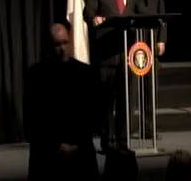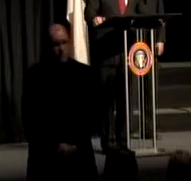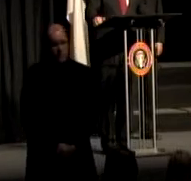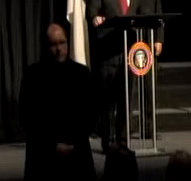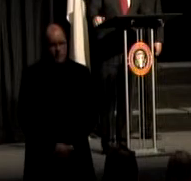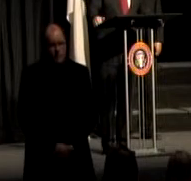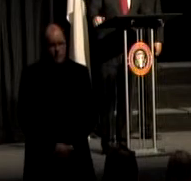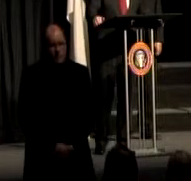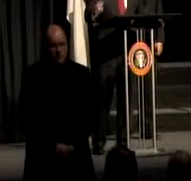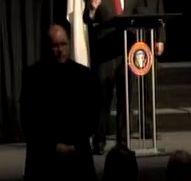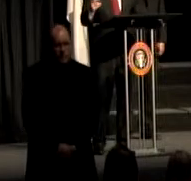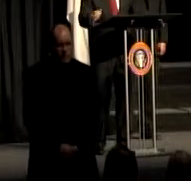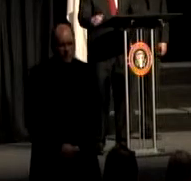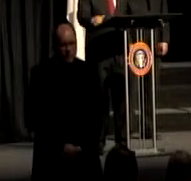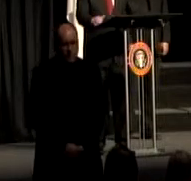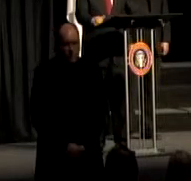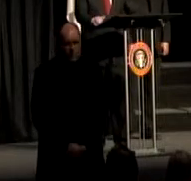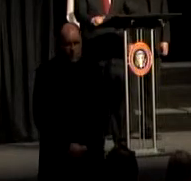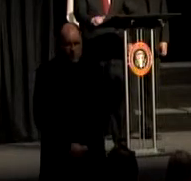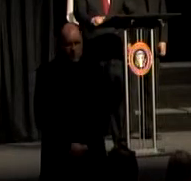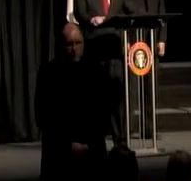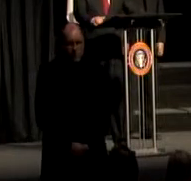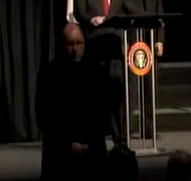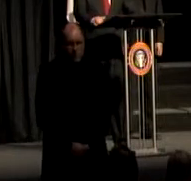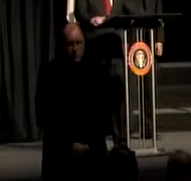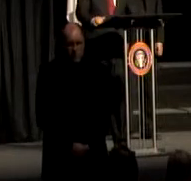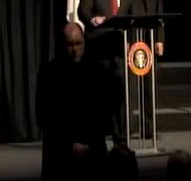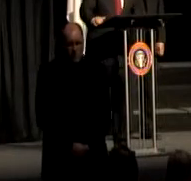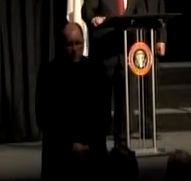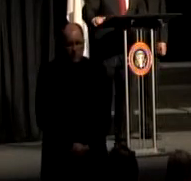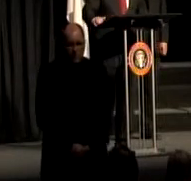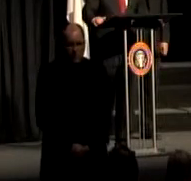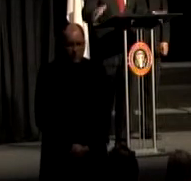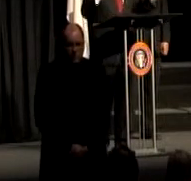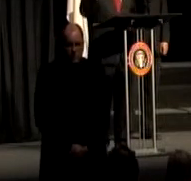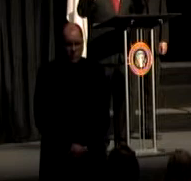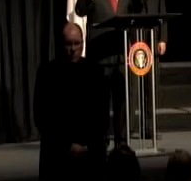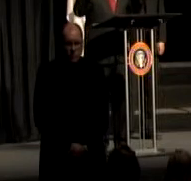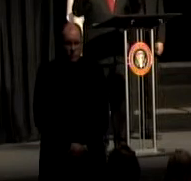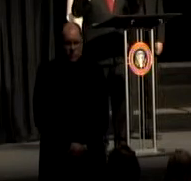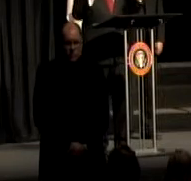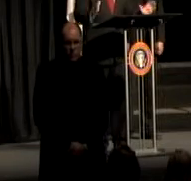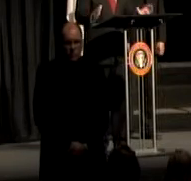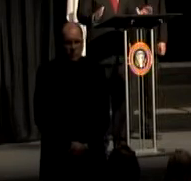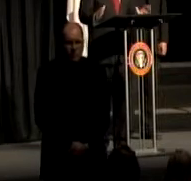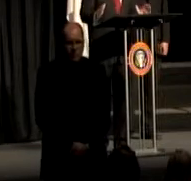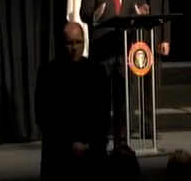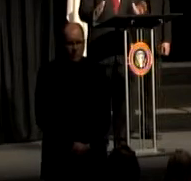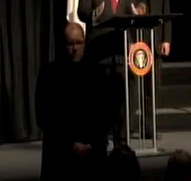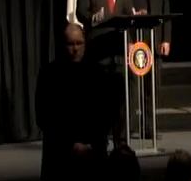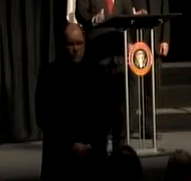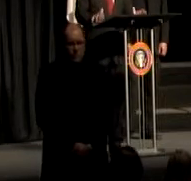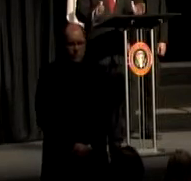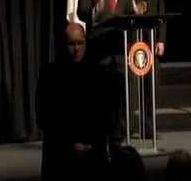that's why it's important to look at what church is all about my job I wish my job